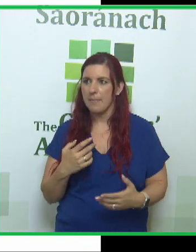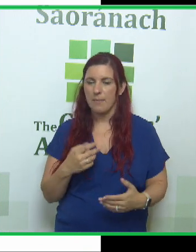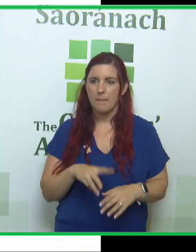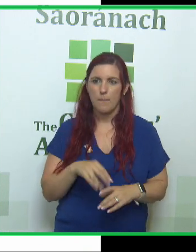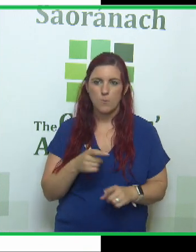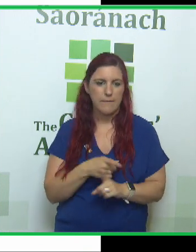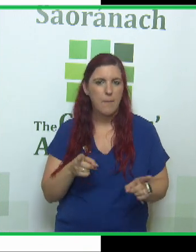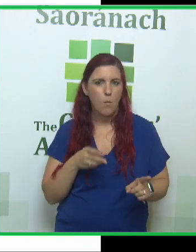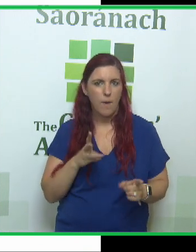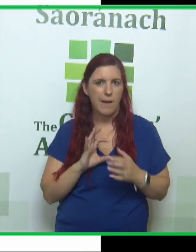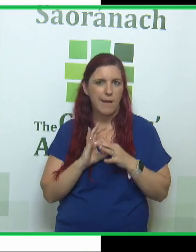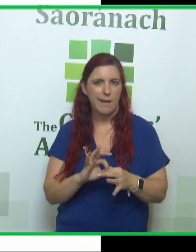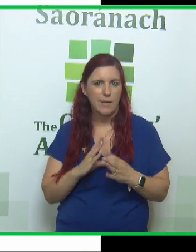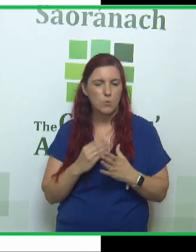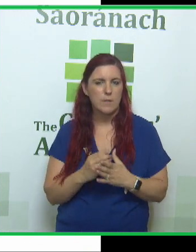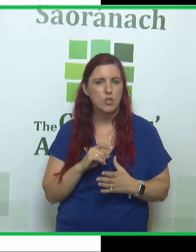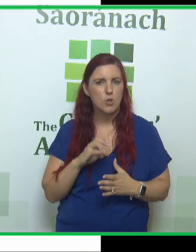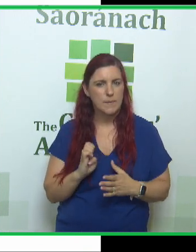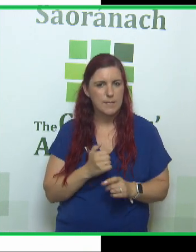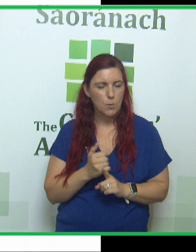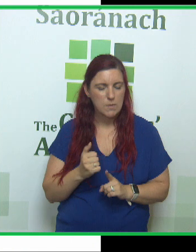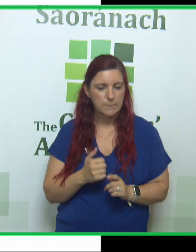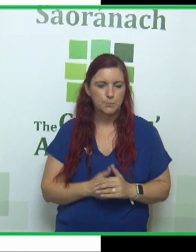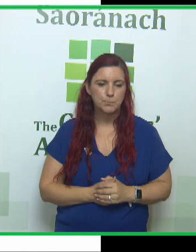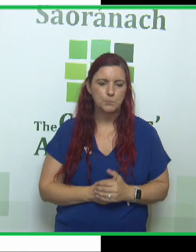them, will engage in substance misuse.